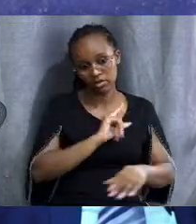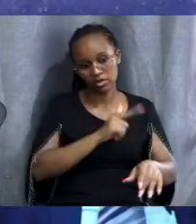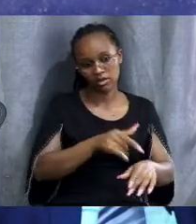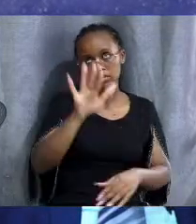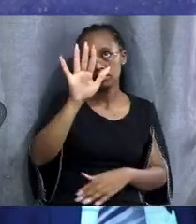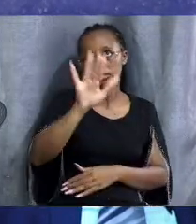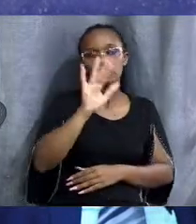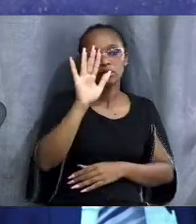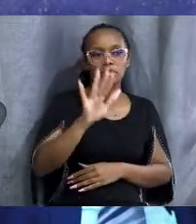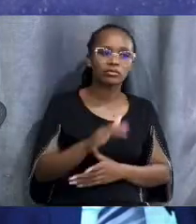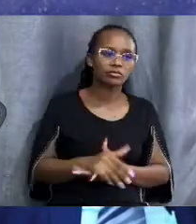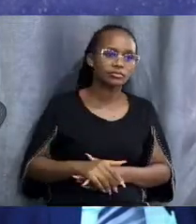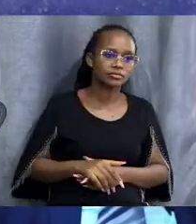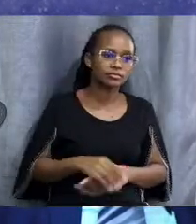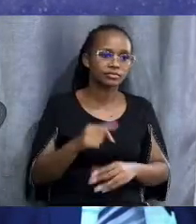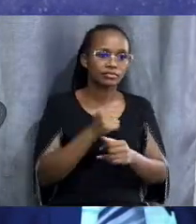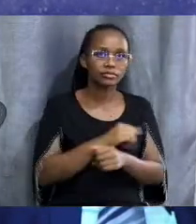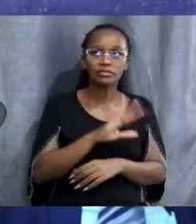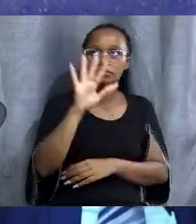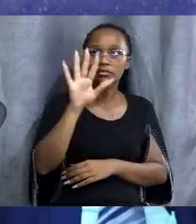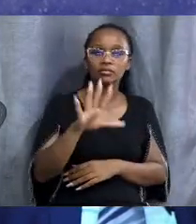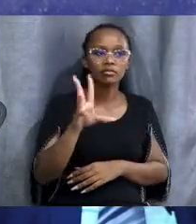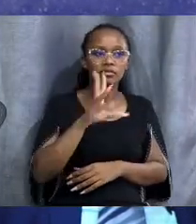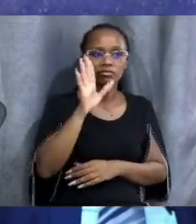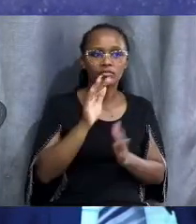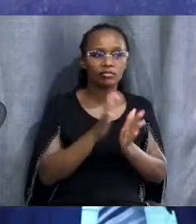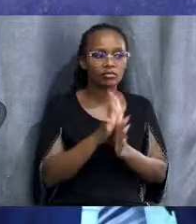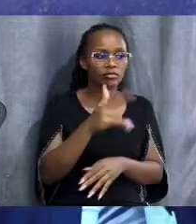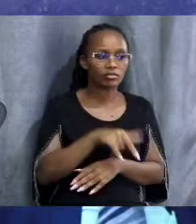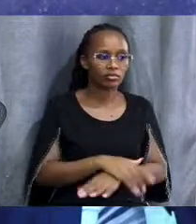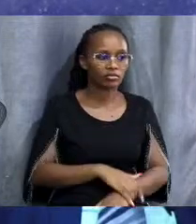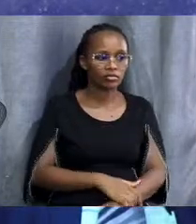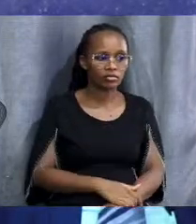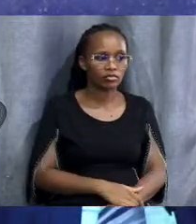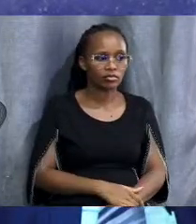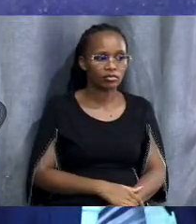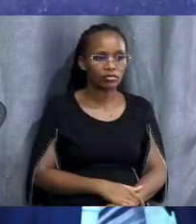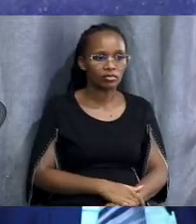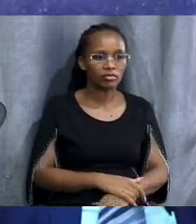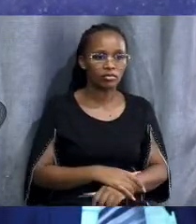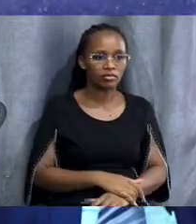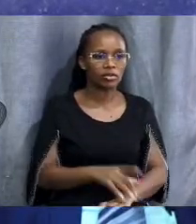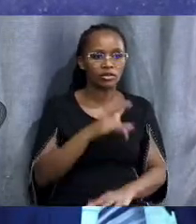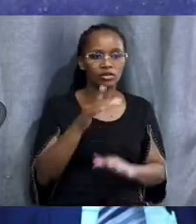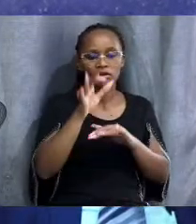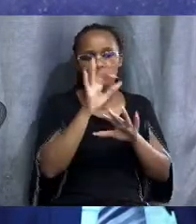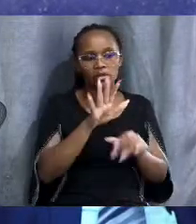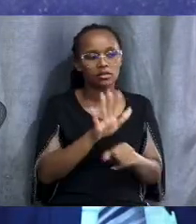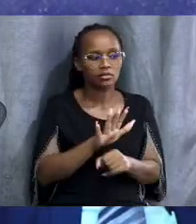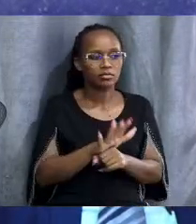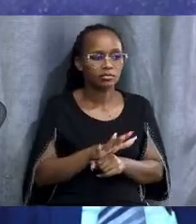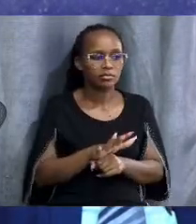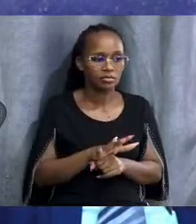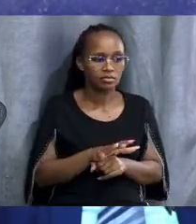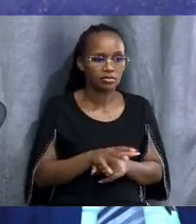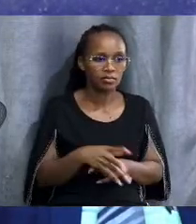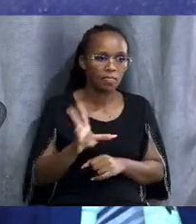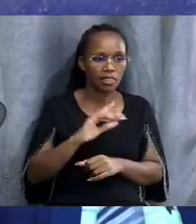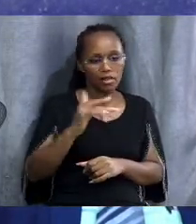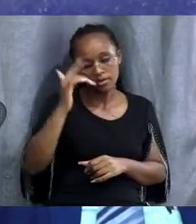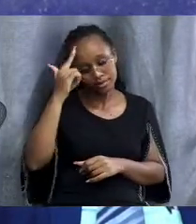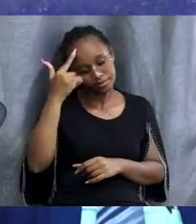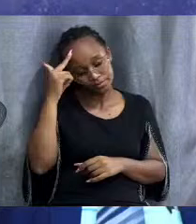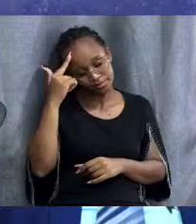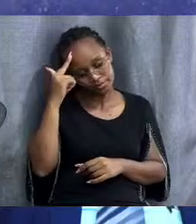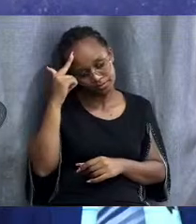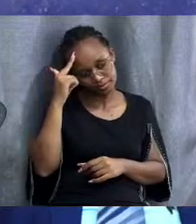yake na wedo wake wigururi anyu. Na kuodoshi yo gaya muradhime muno. As you